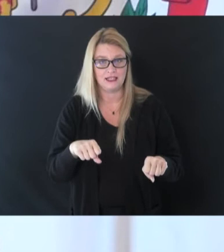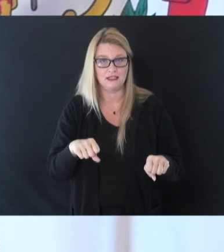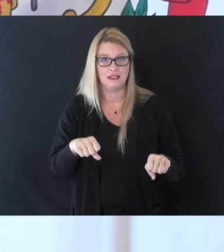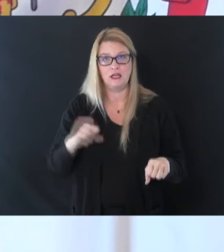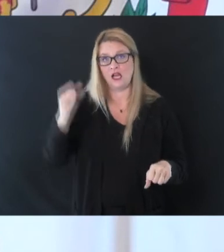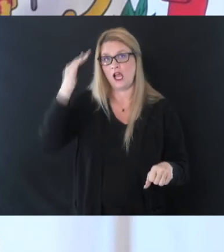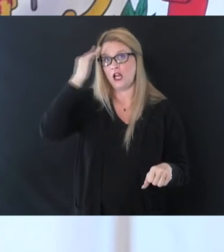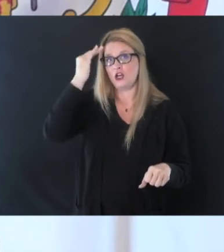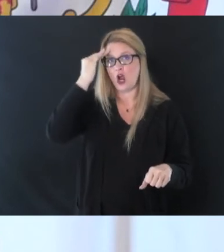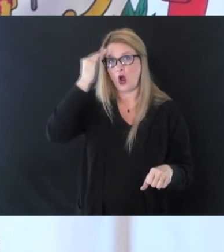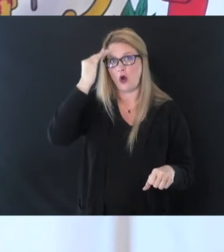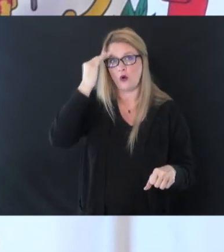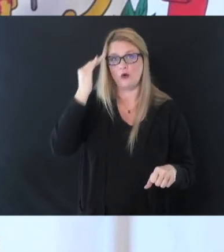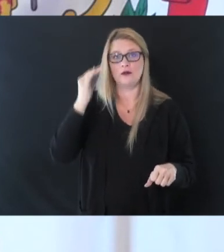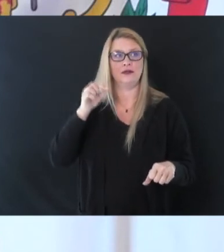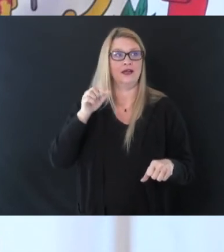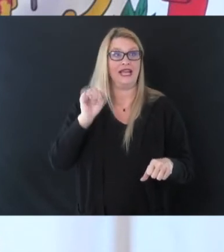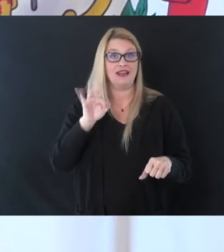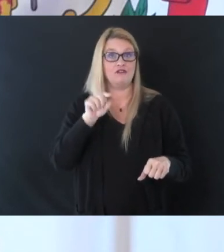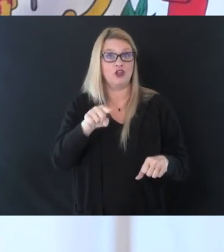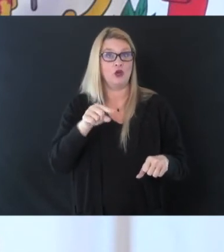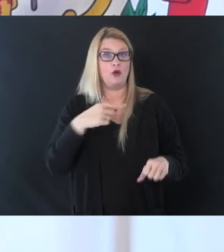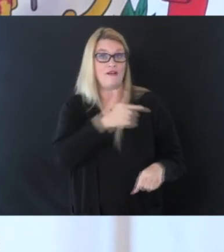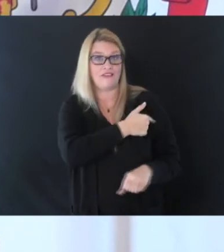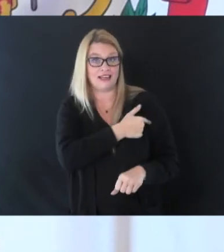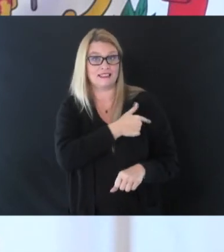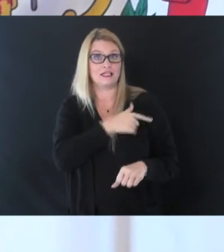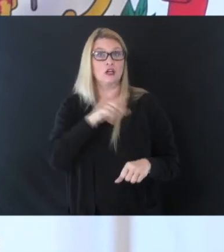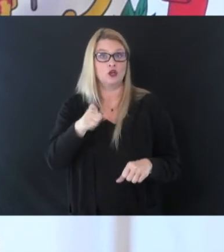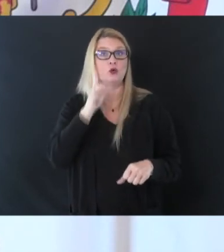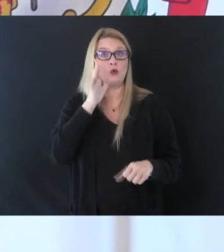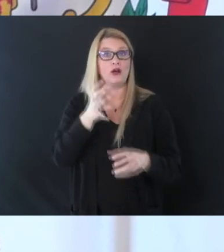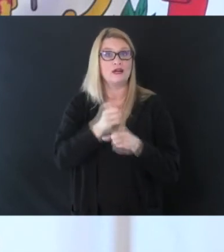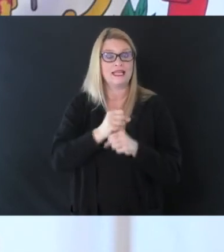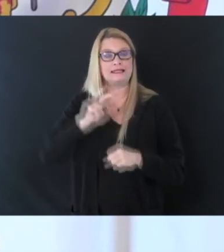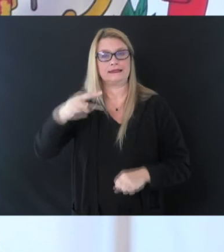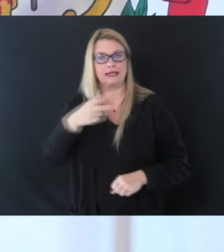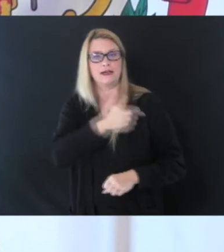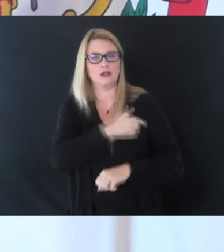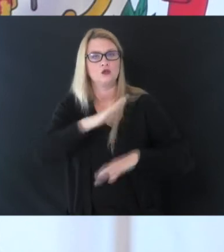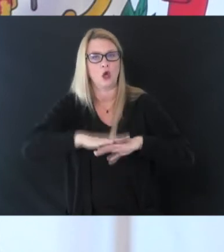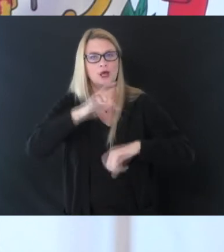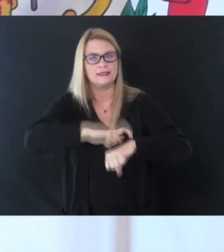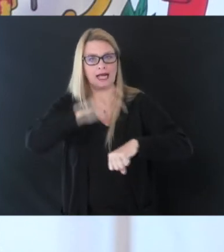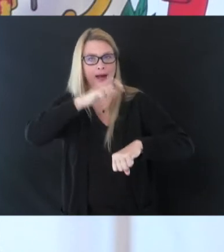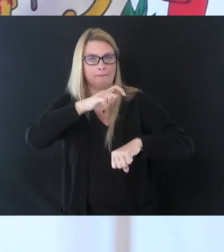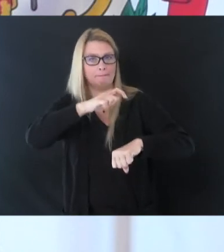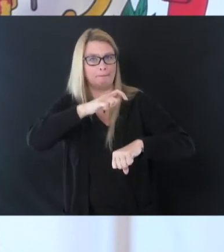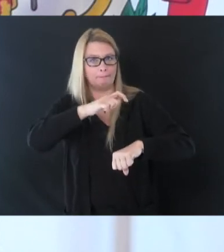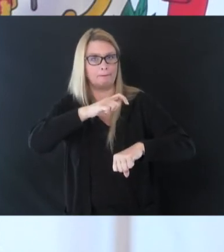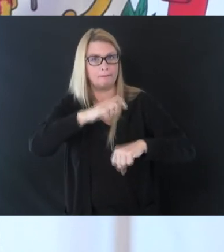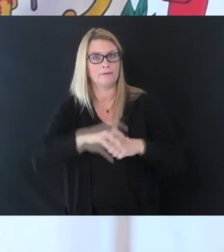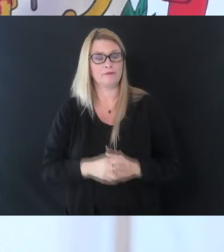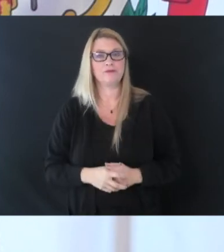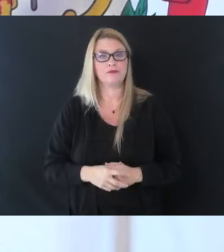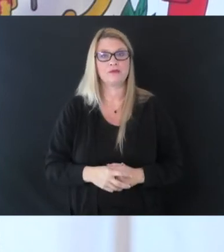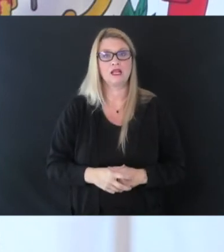if you have been vaccinated, you will get the second dose on time, right on the money.